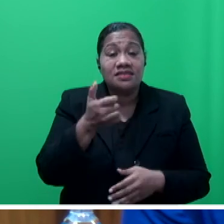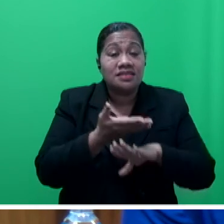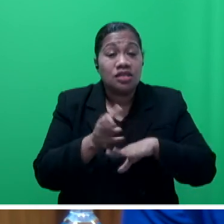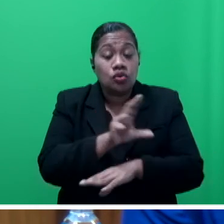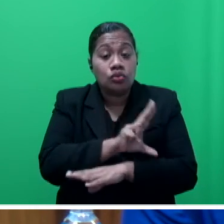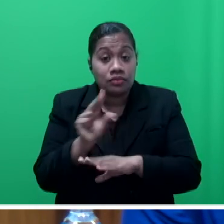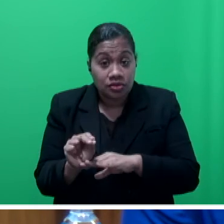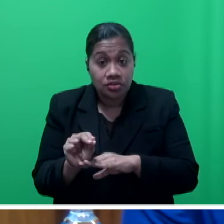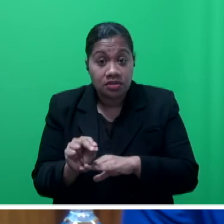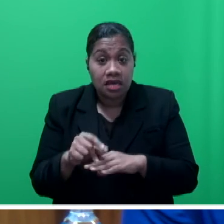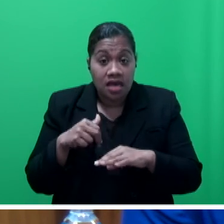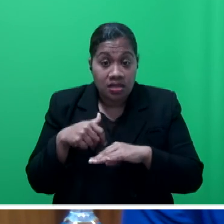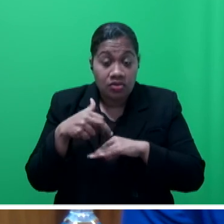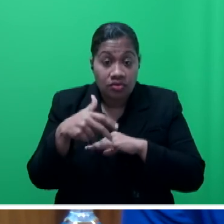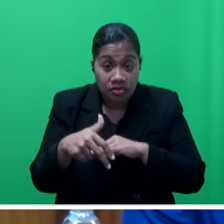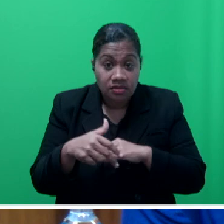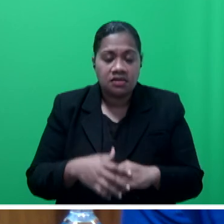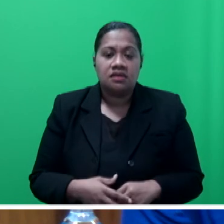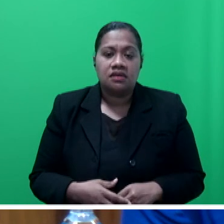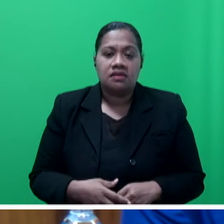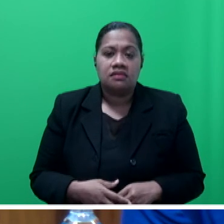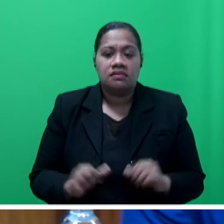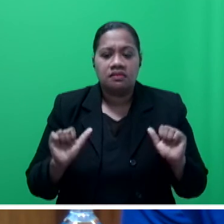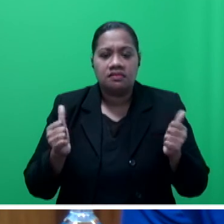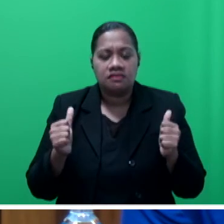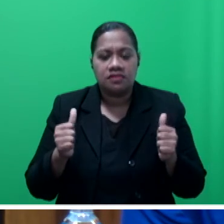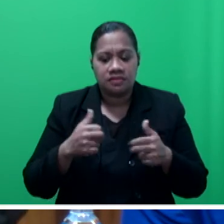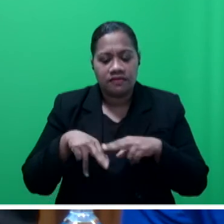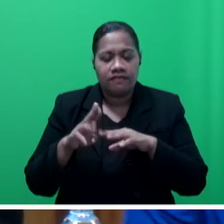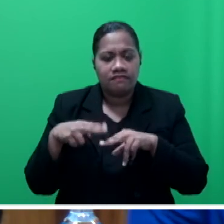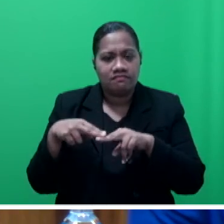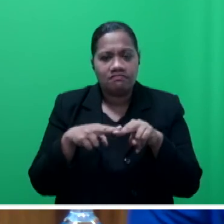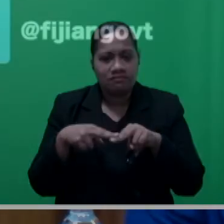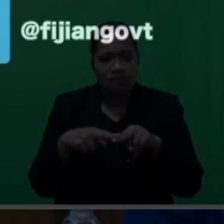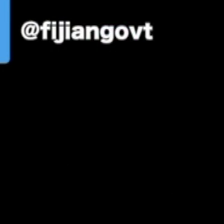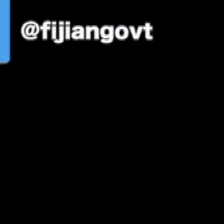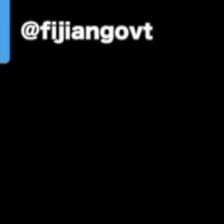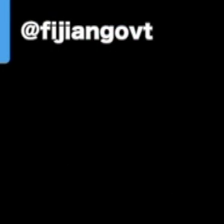crossing renewals and replacement completed across Fiji. Thank you, Mr. Speaker, sir.